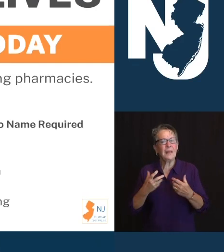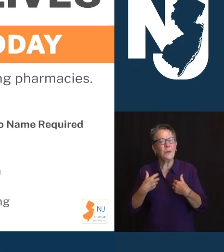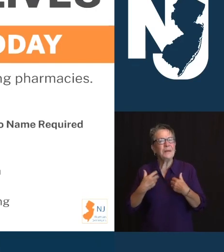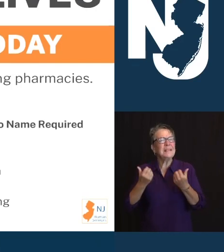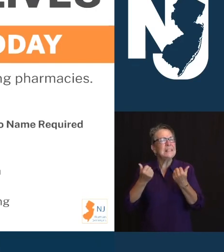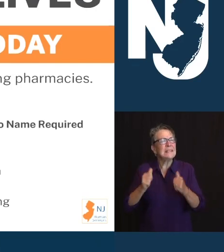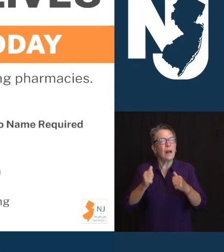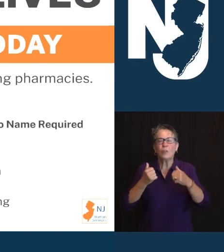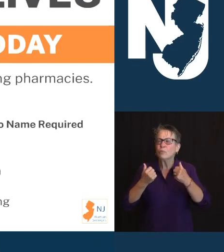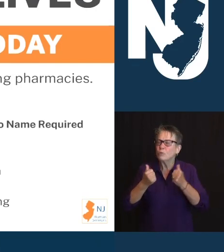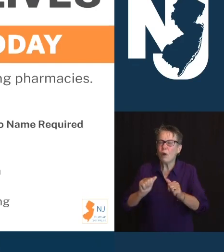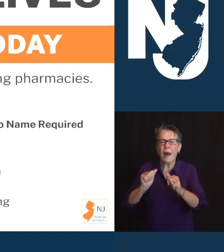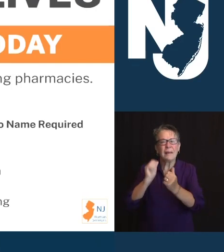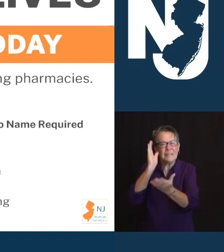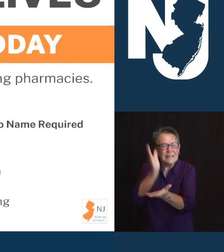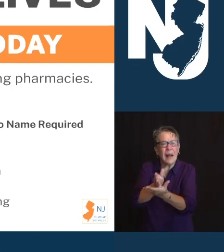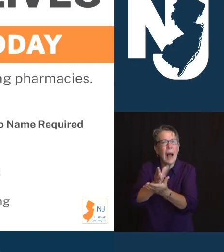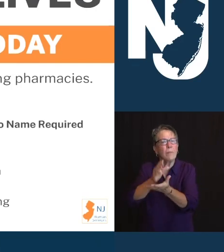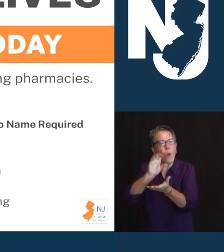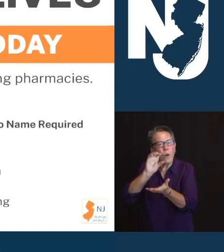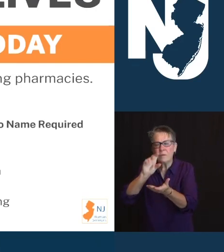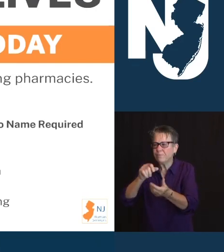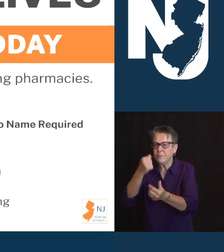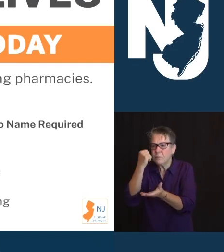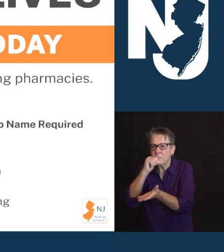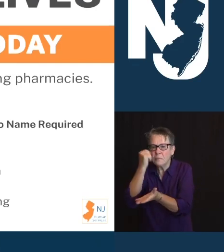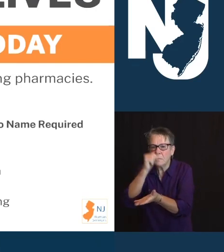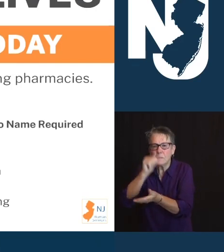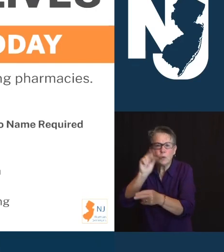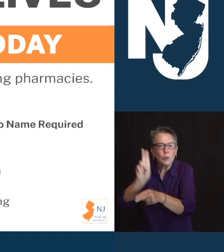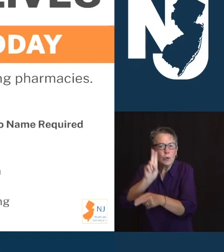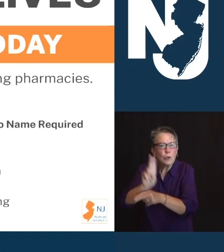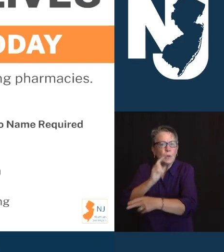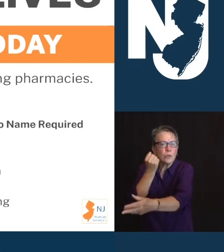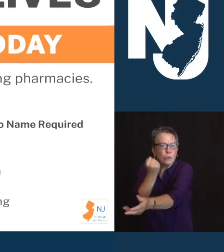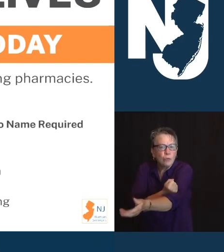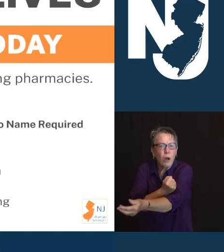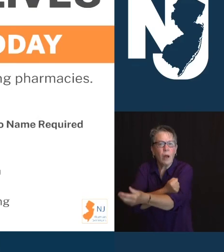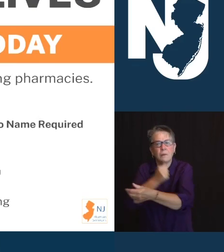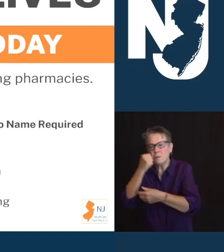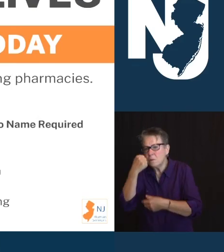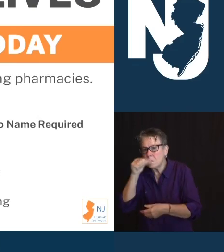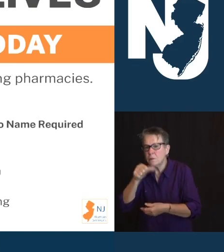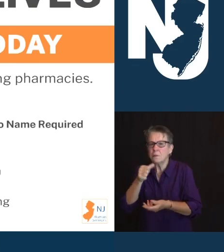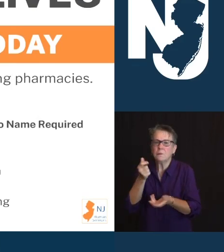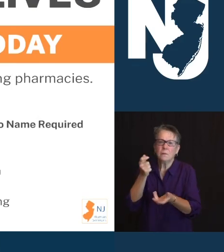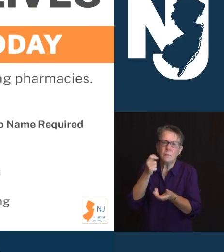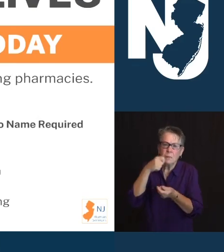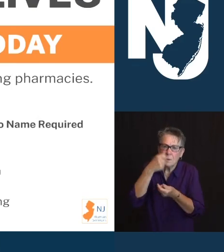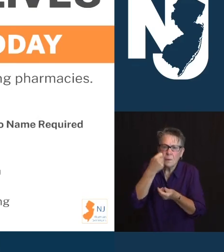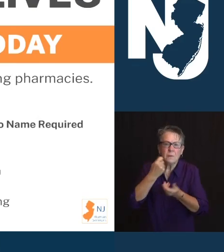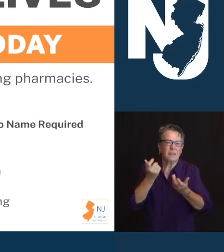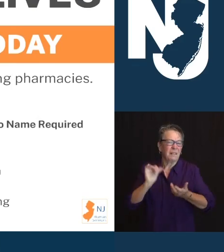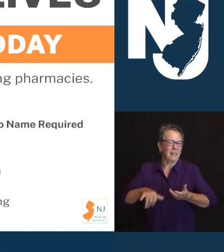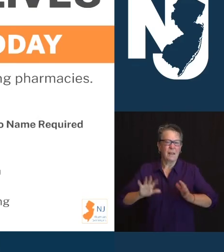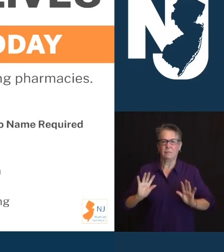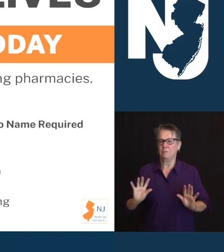second giveaway possible. In everything we do, it is about saving every life we